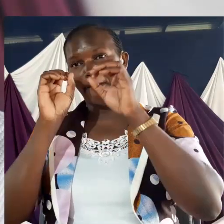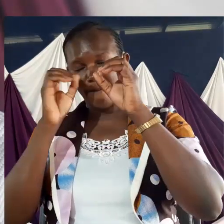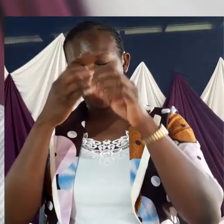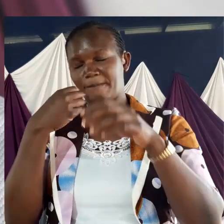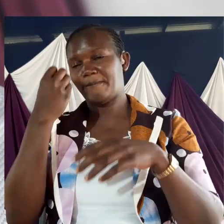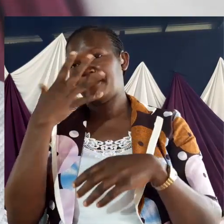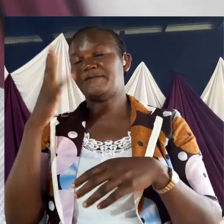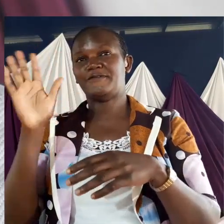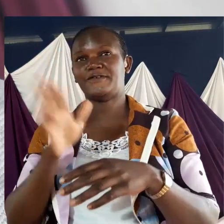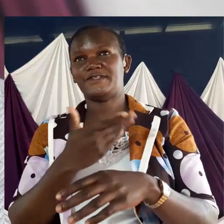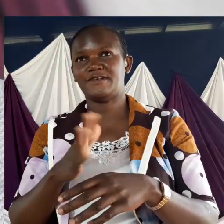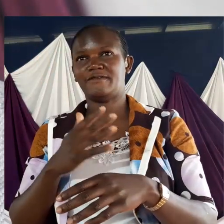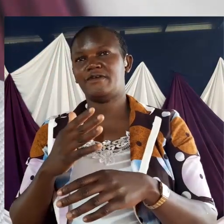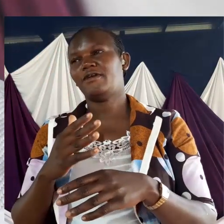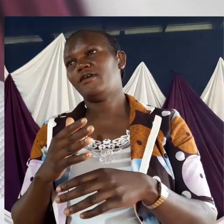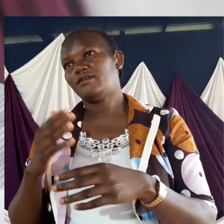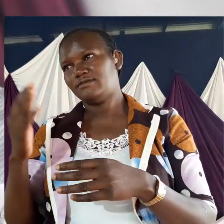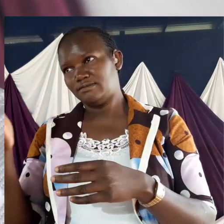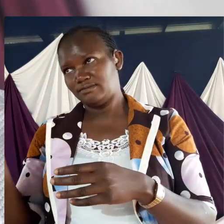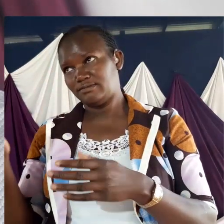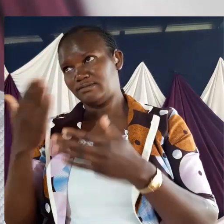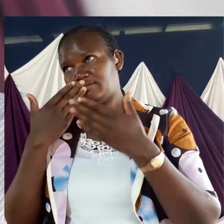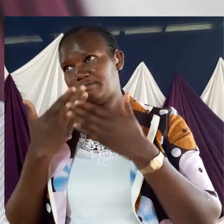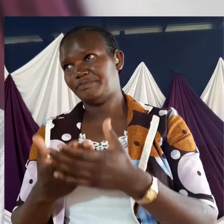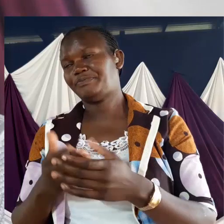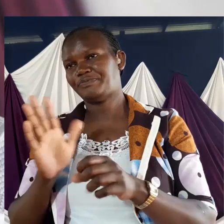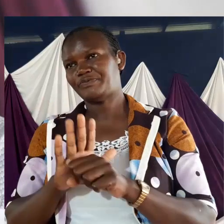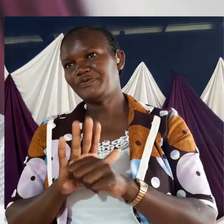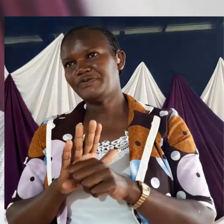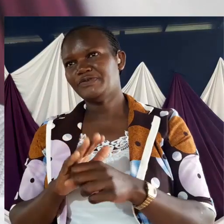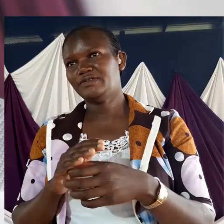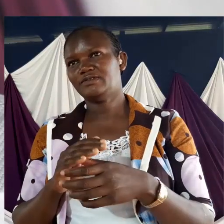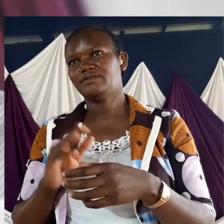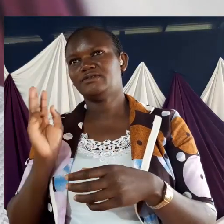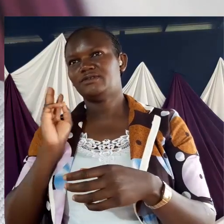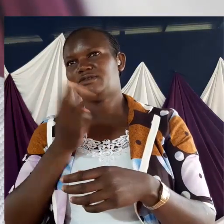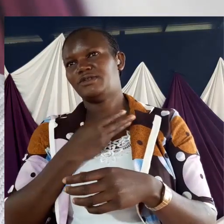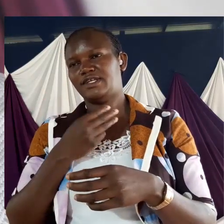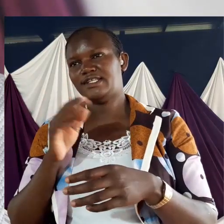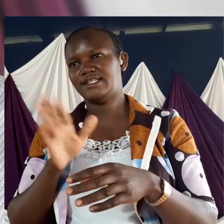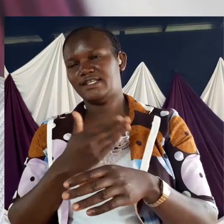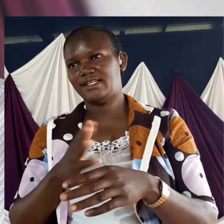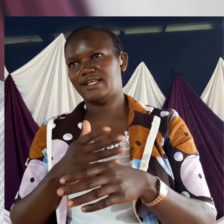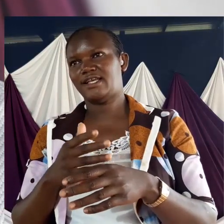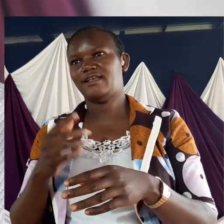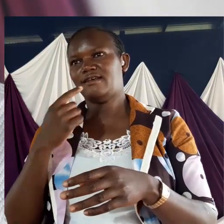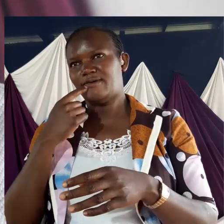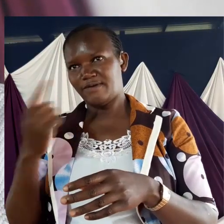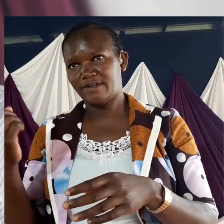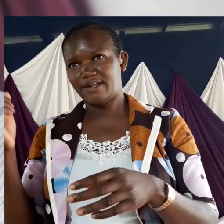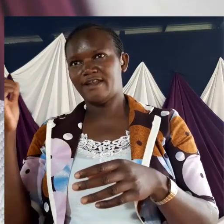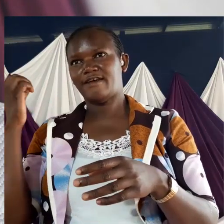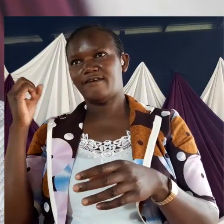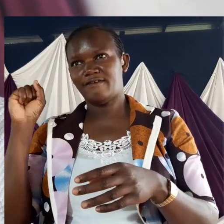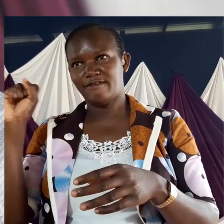keep on. Thank you very much. Now, we are going to sing song number 159 in Swahili.